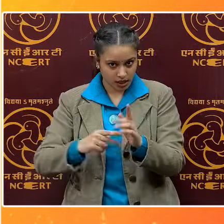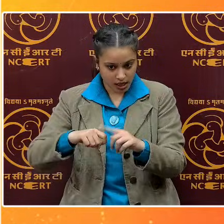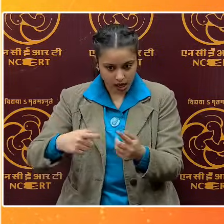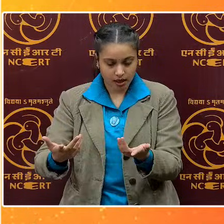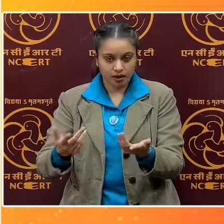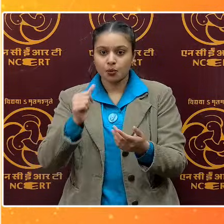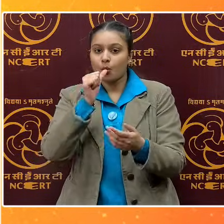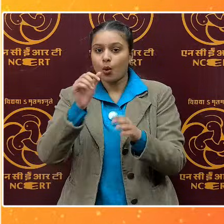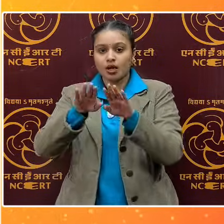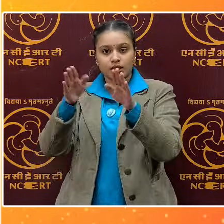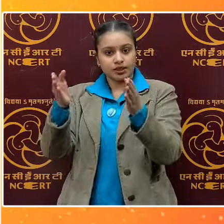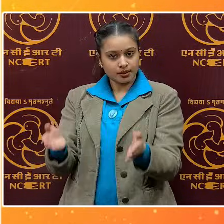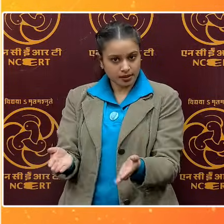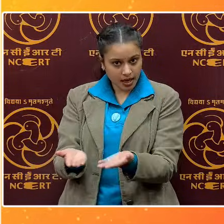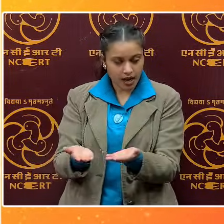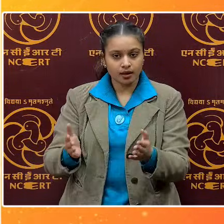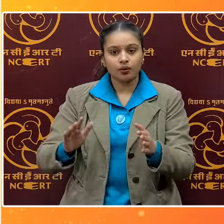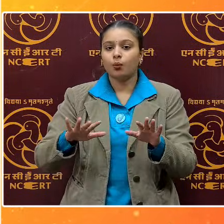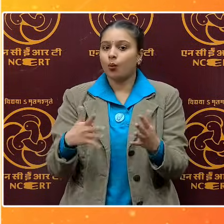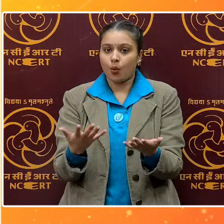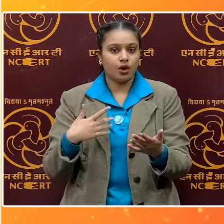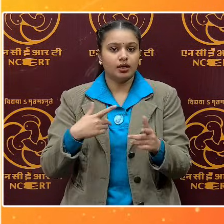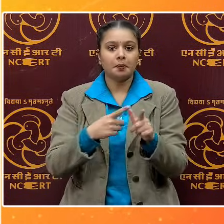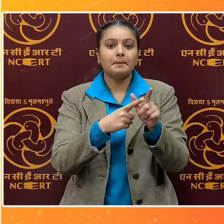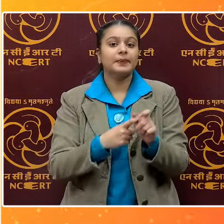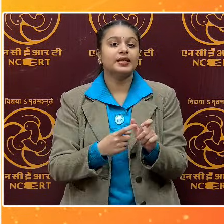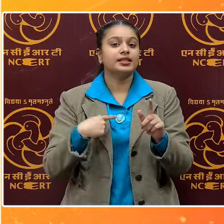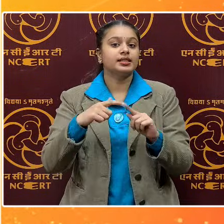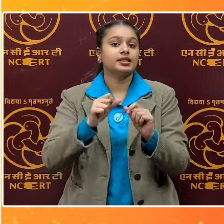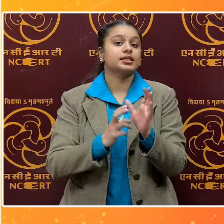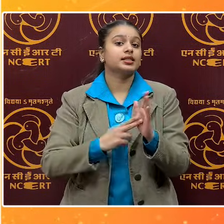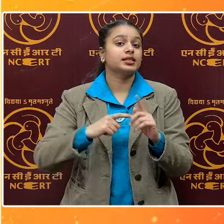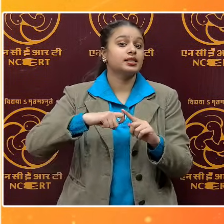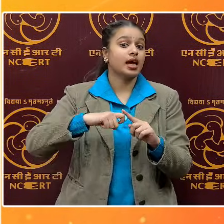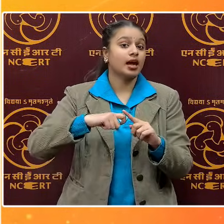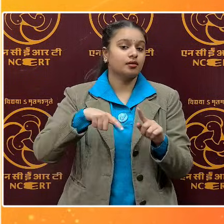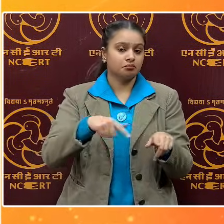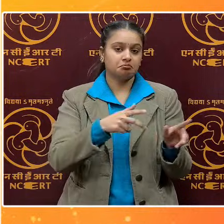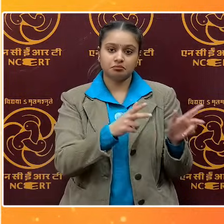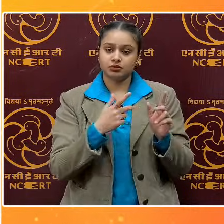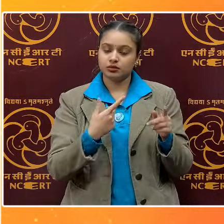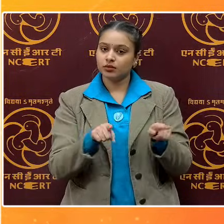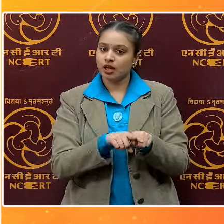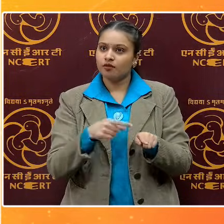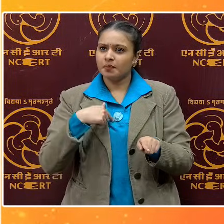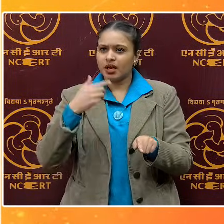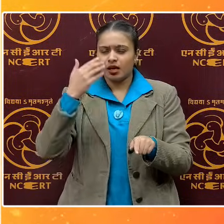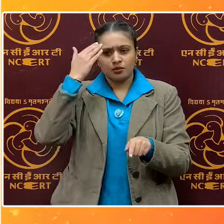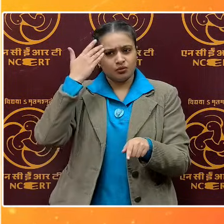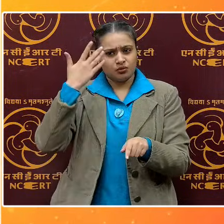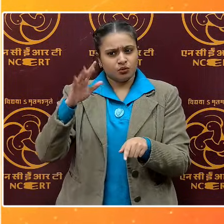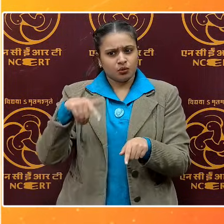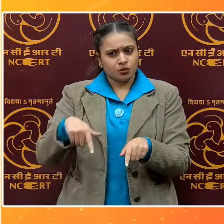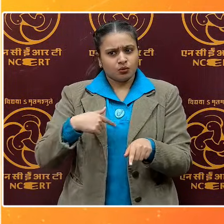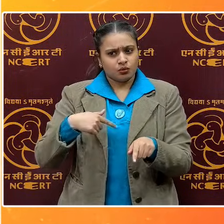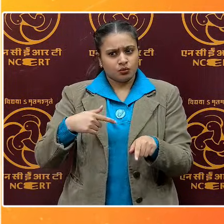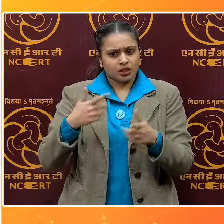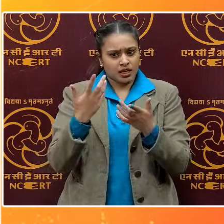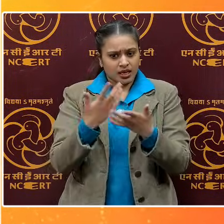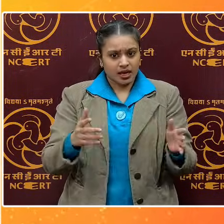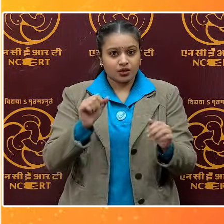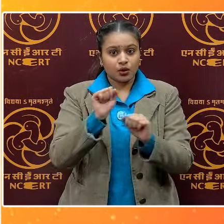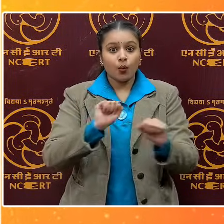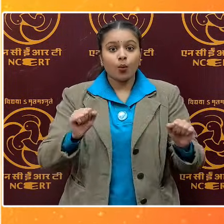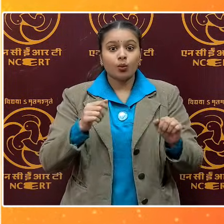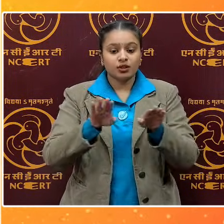and whatever means military tank also you have said. I never knew that the container in which you put your toys